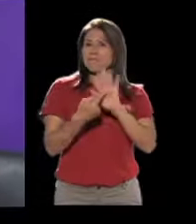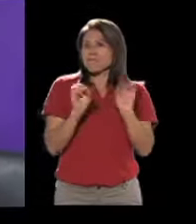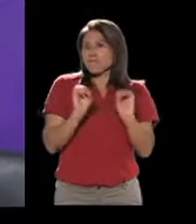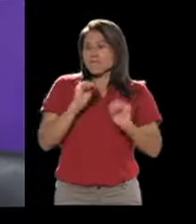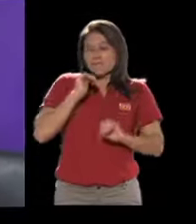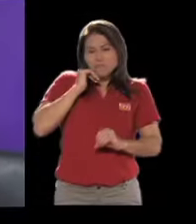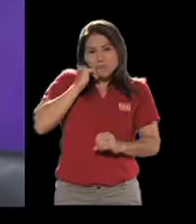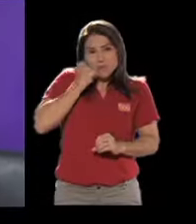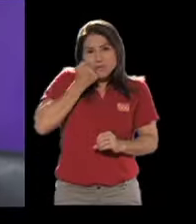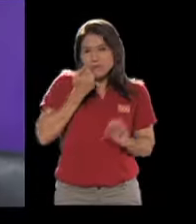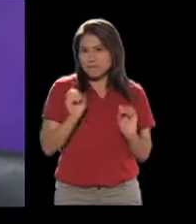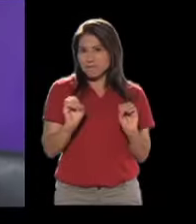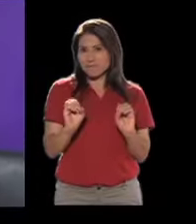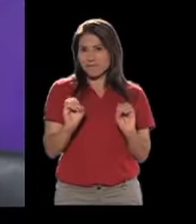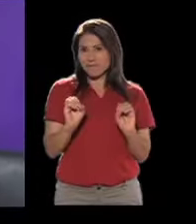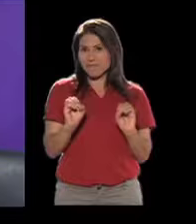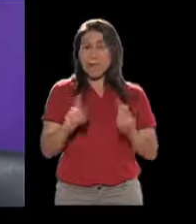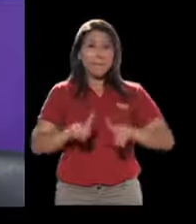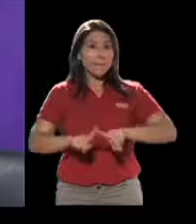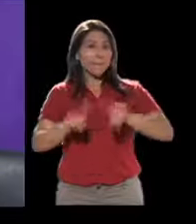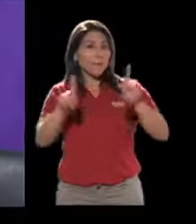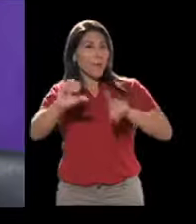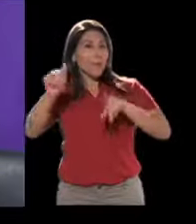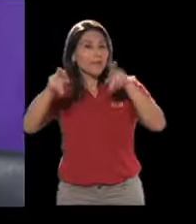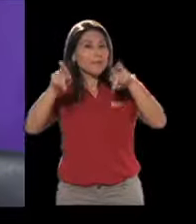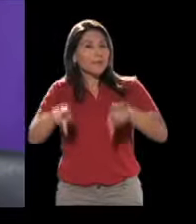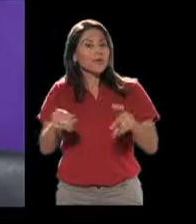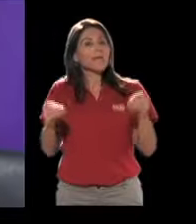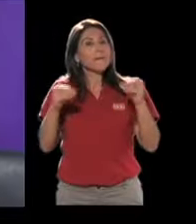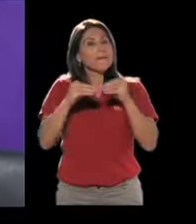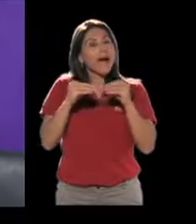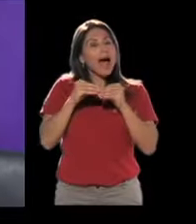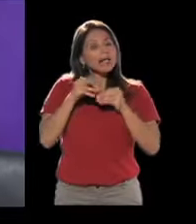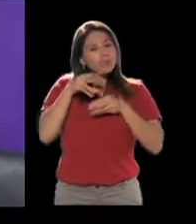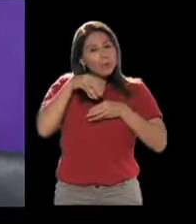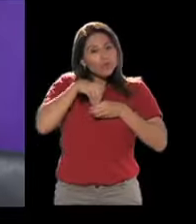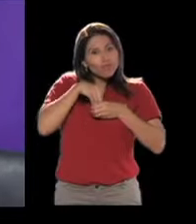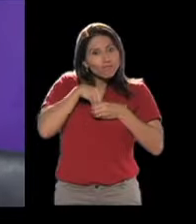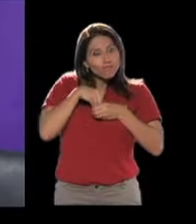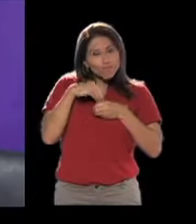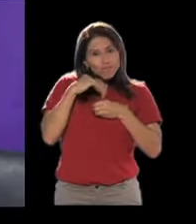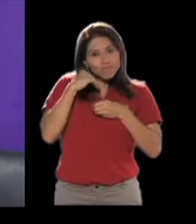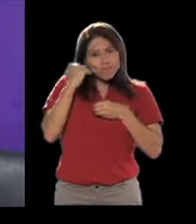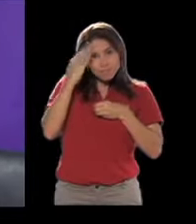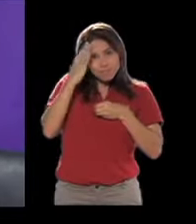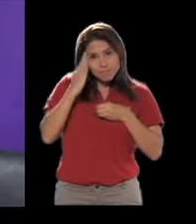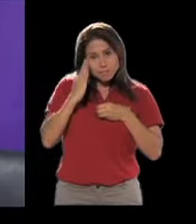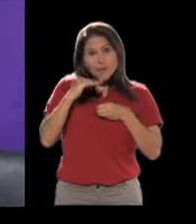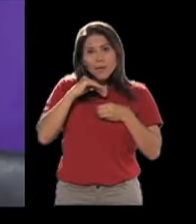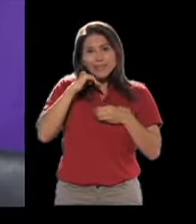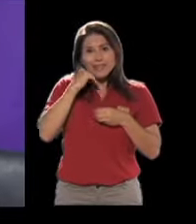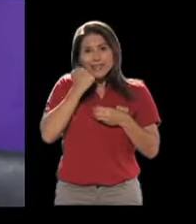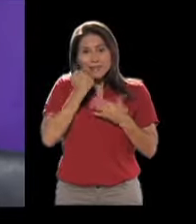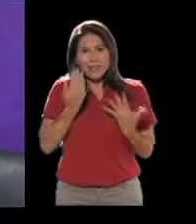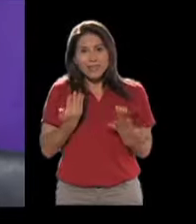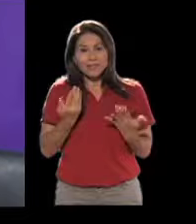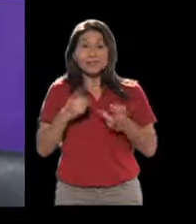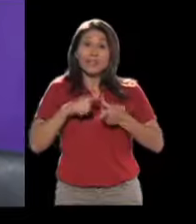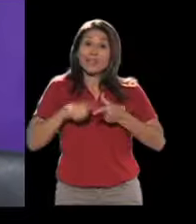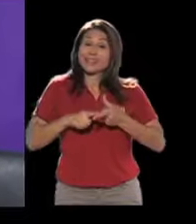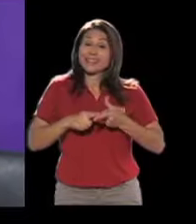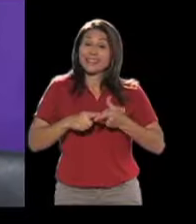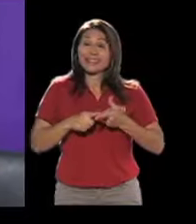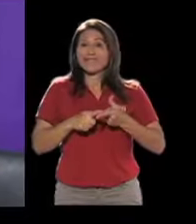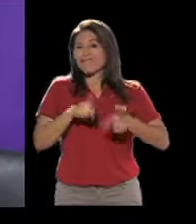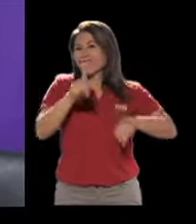no and son then there are tímidas, others y hay who are otras more que introverted son and más more shy. introvertidas y And so tímidas. it can be difficult Así to que know puede